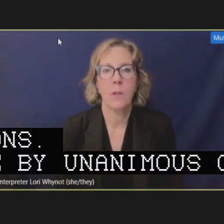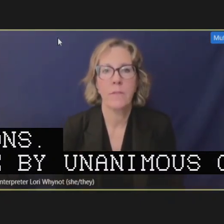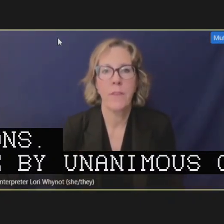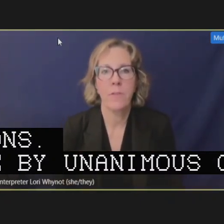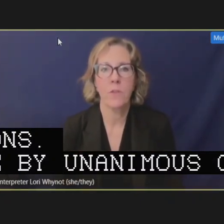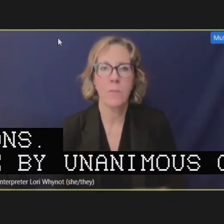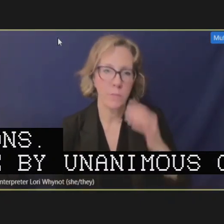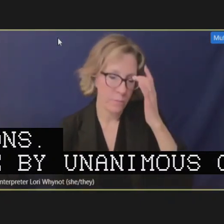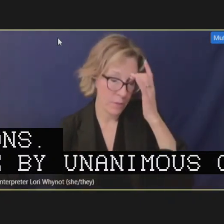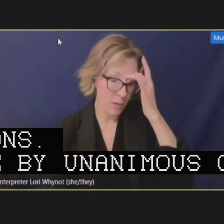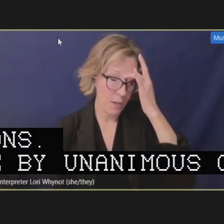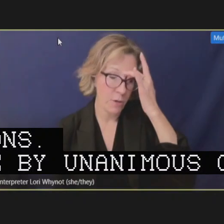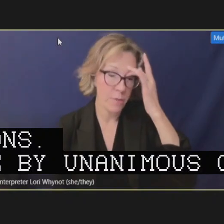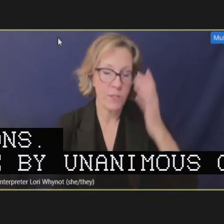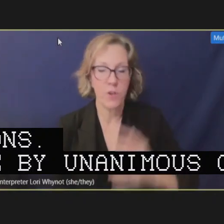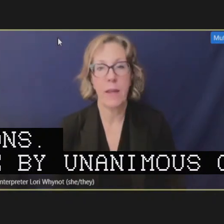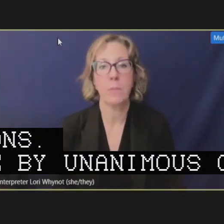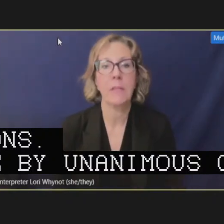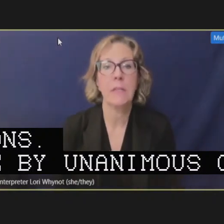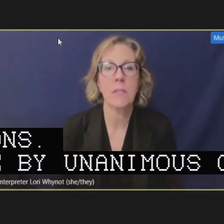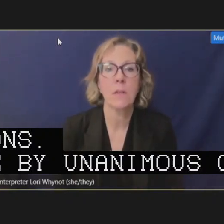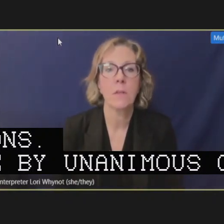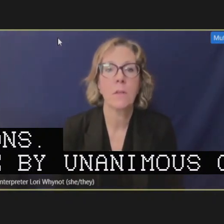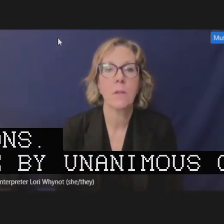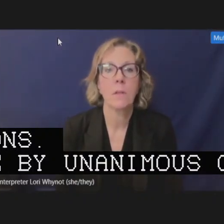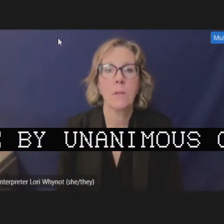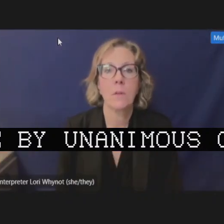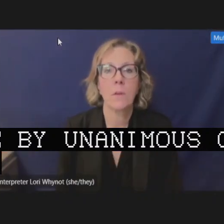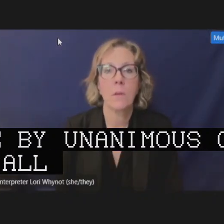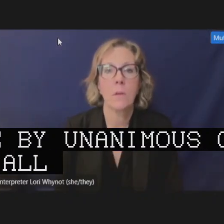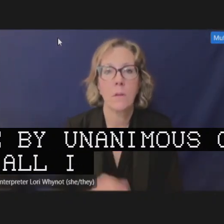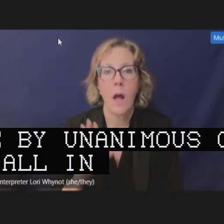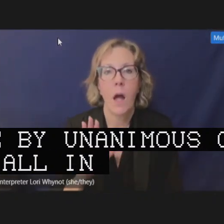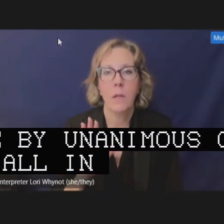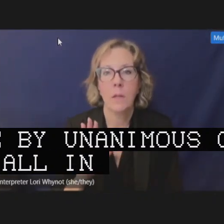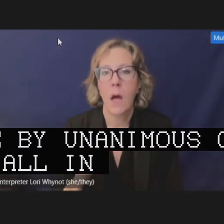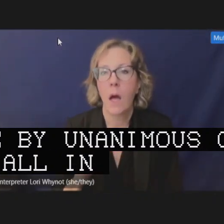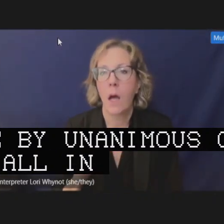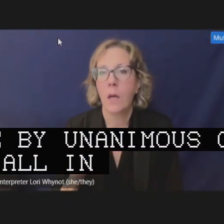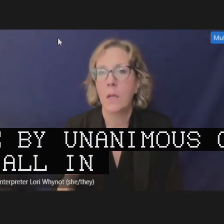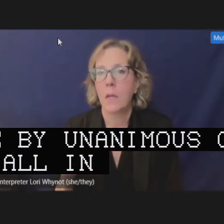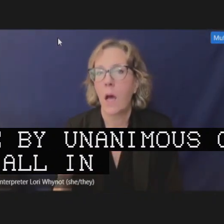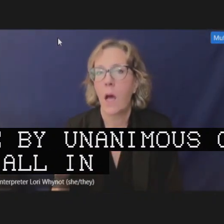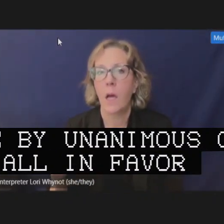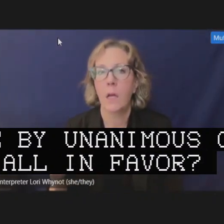Okay, all in favor, say aye or raise your hand, please. Aye. Aye.